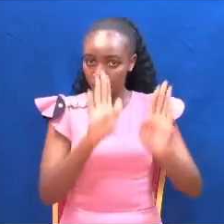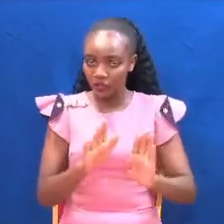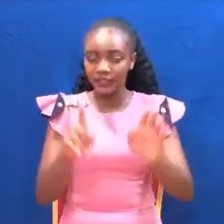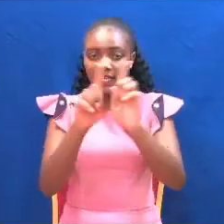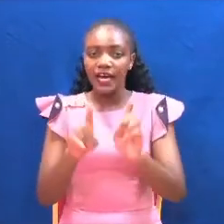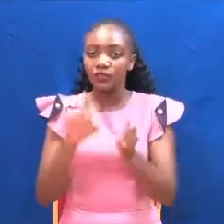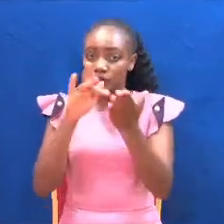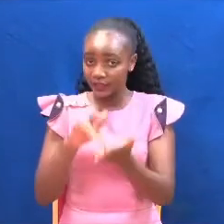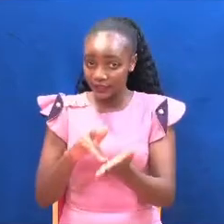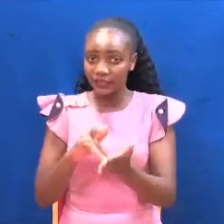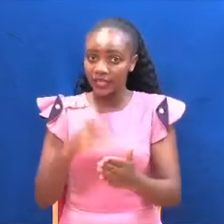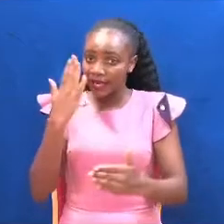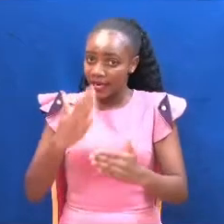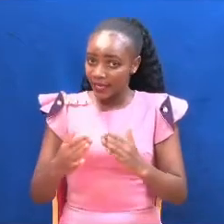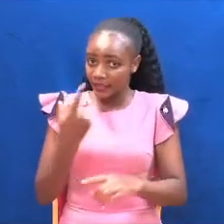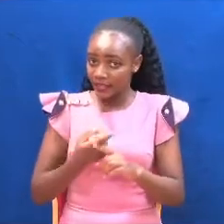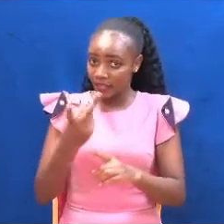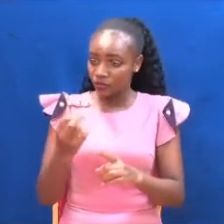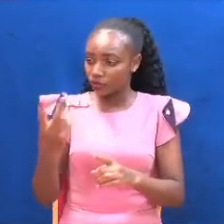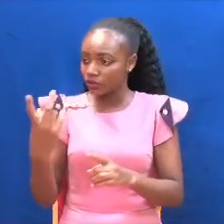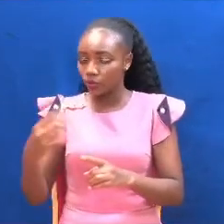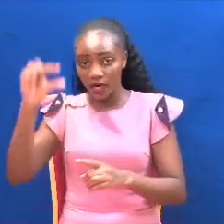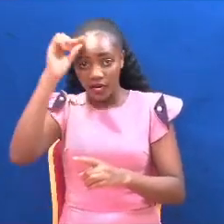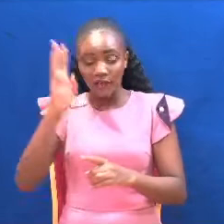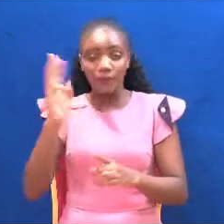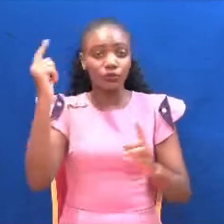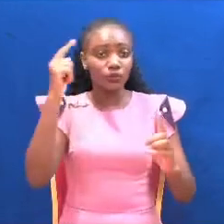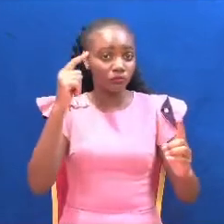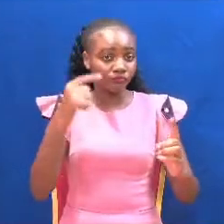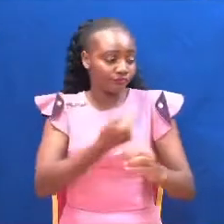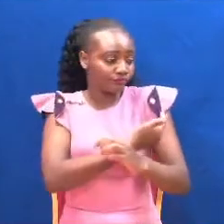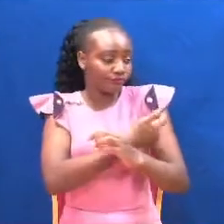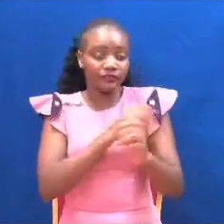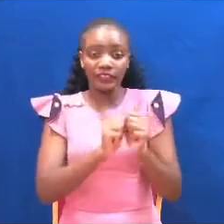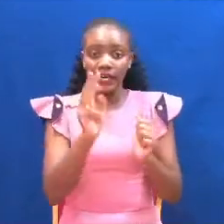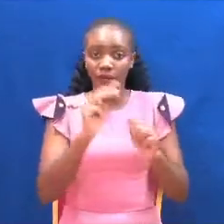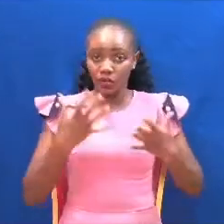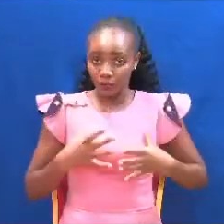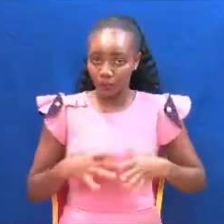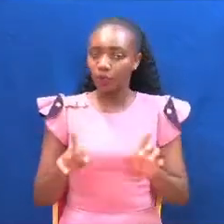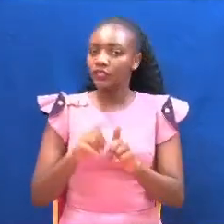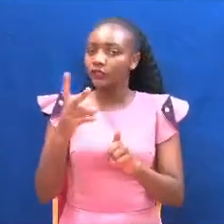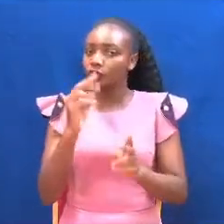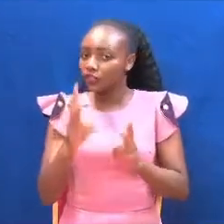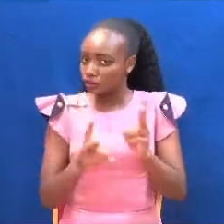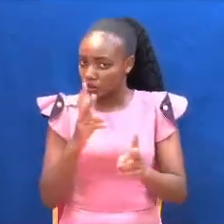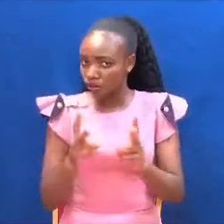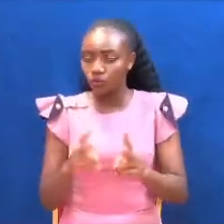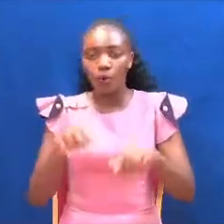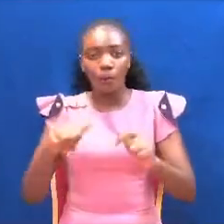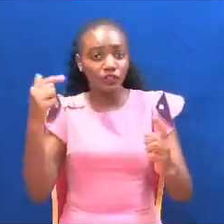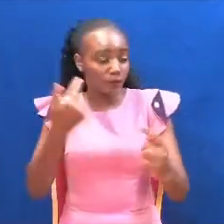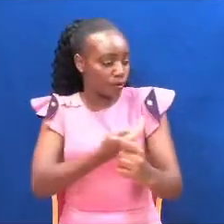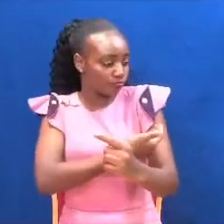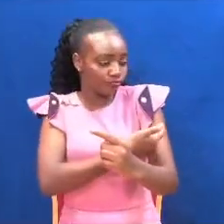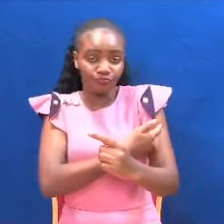year, the government seeks to inoculate 10 million people and 26 million people by the end of next year.